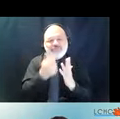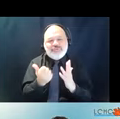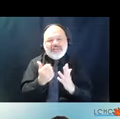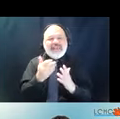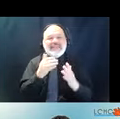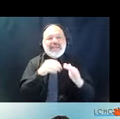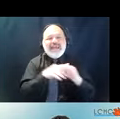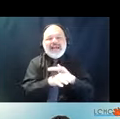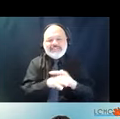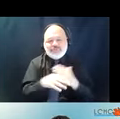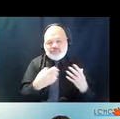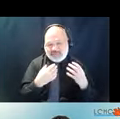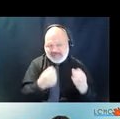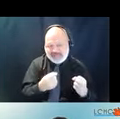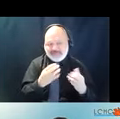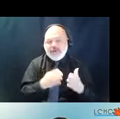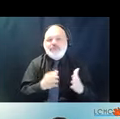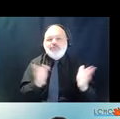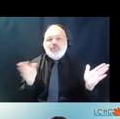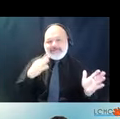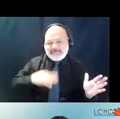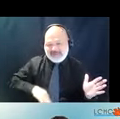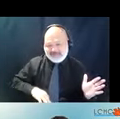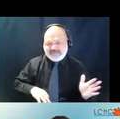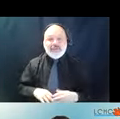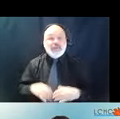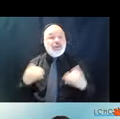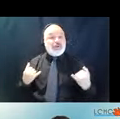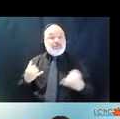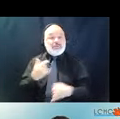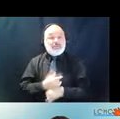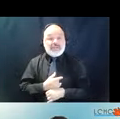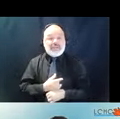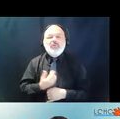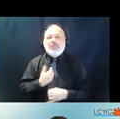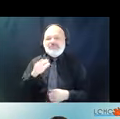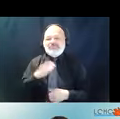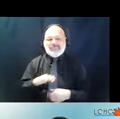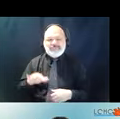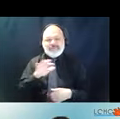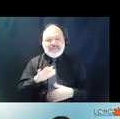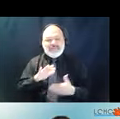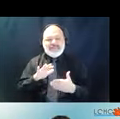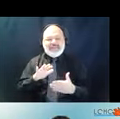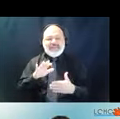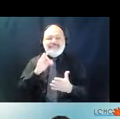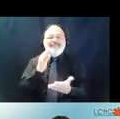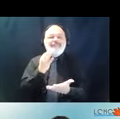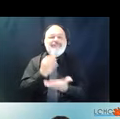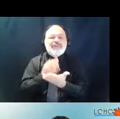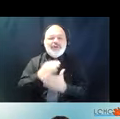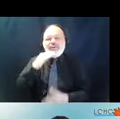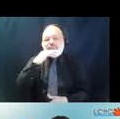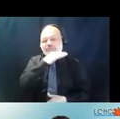accessing healthcare and public benefits. Today, we are a proud steering committee member of the Health Fraud Coalition, and we